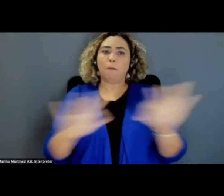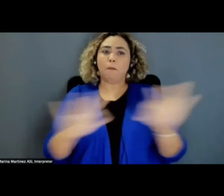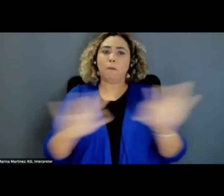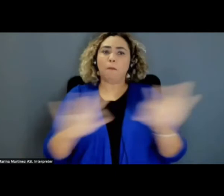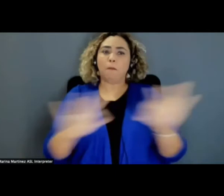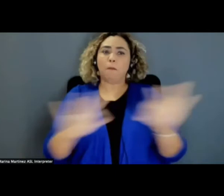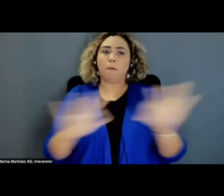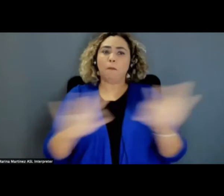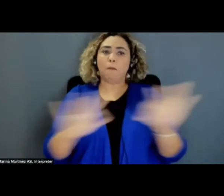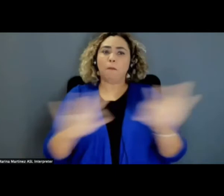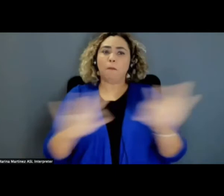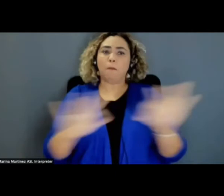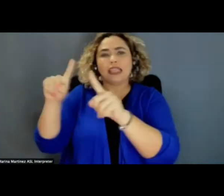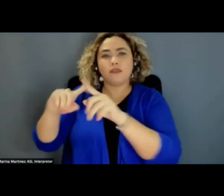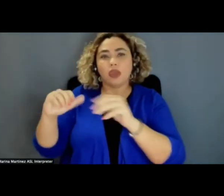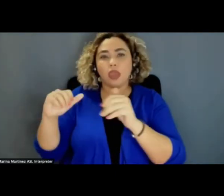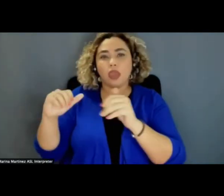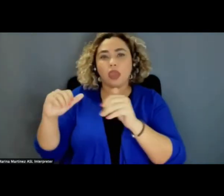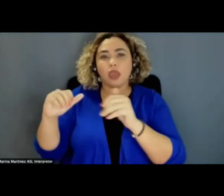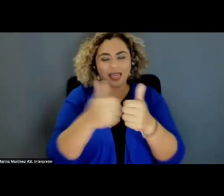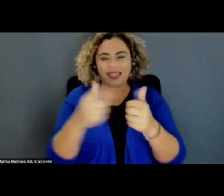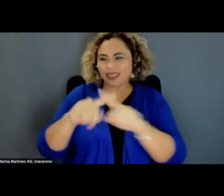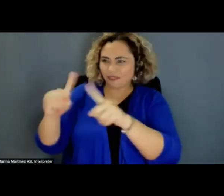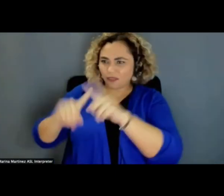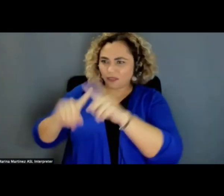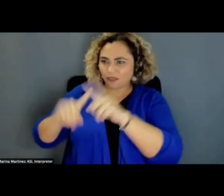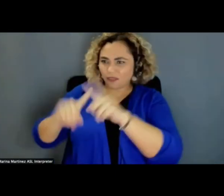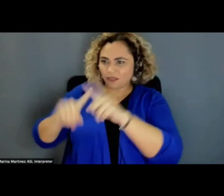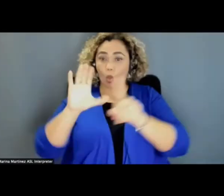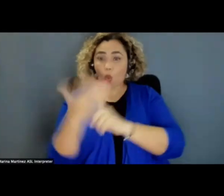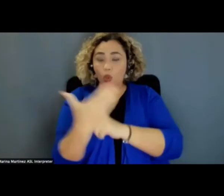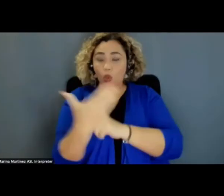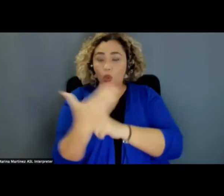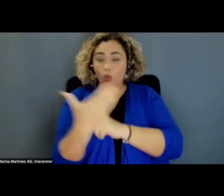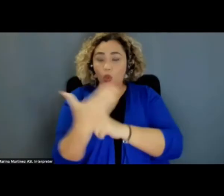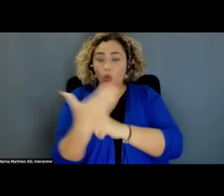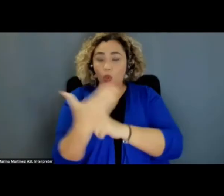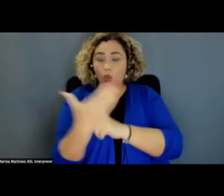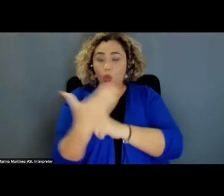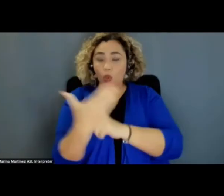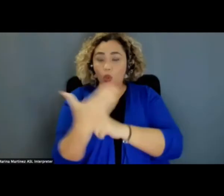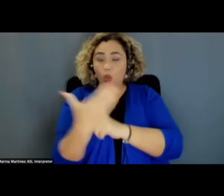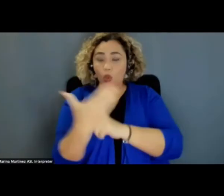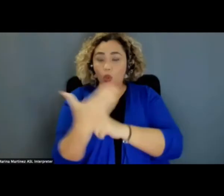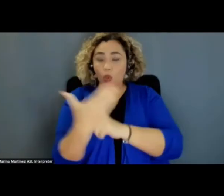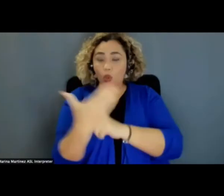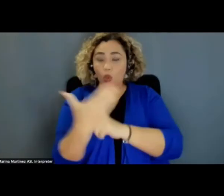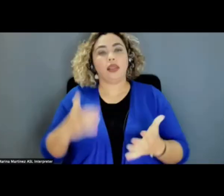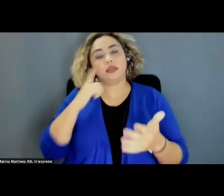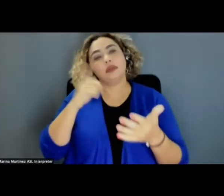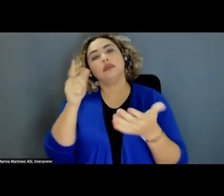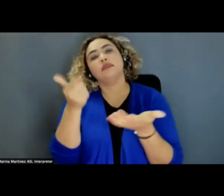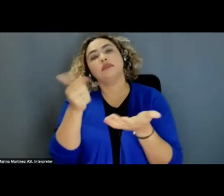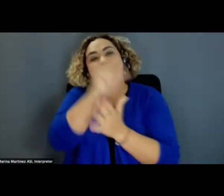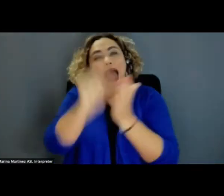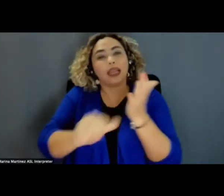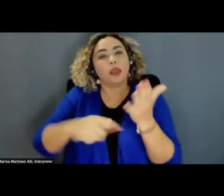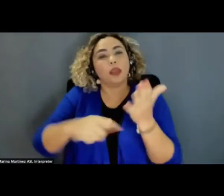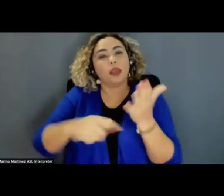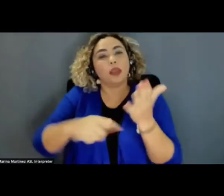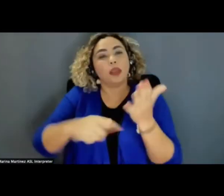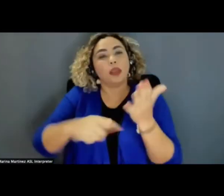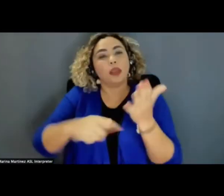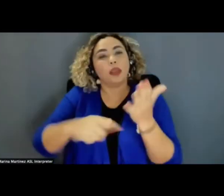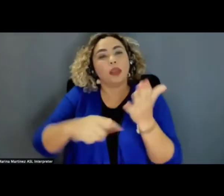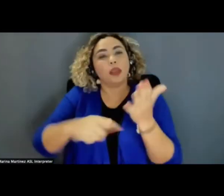all barriers of heritage and difference. The Artist Partner Programs at the Clarice believes that artists can be catalysts